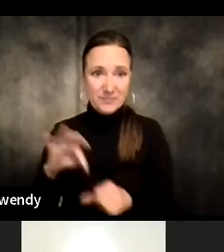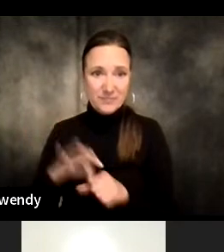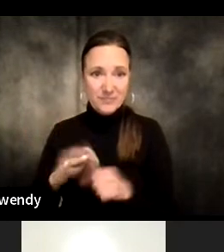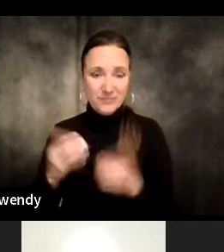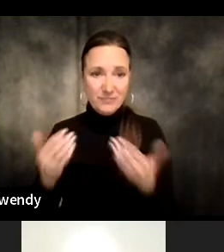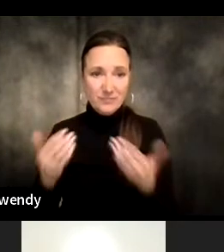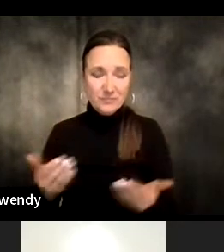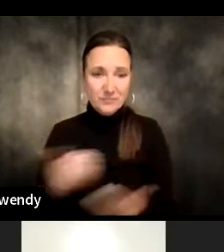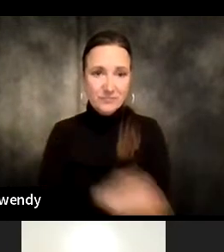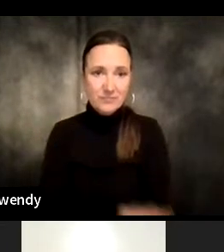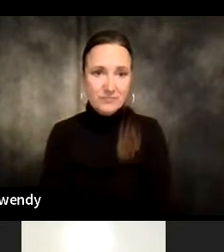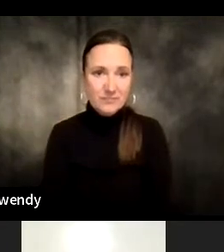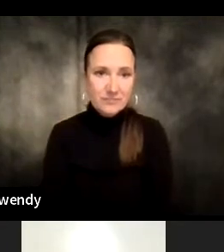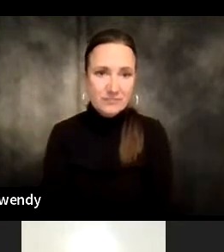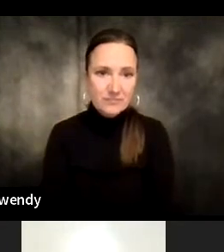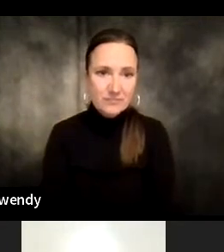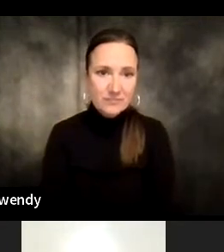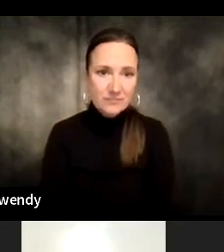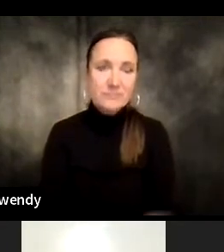present. Yes, sir.